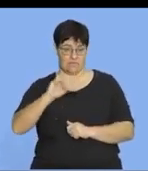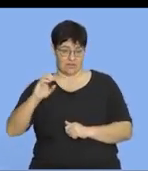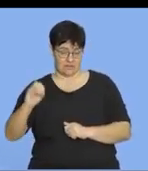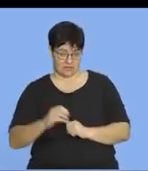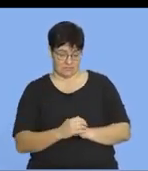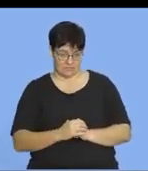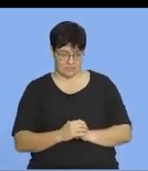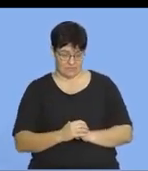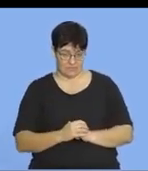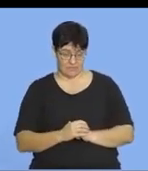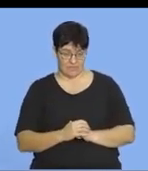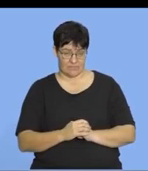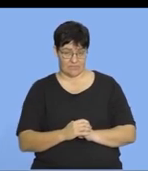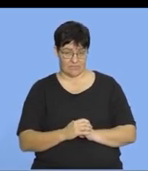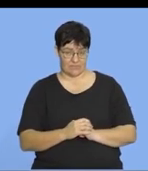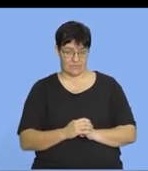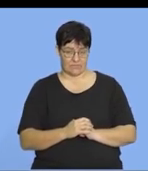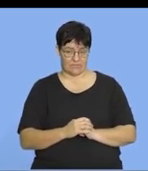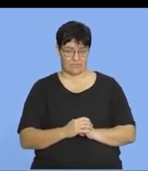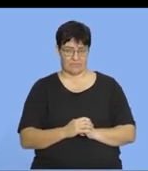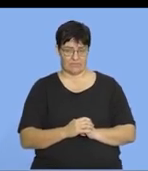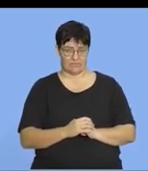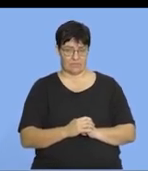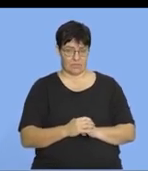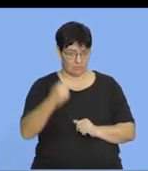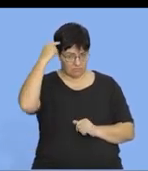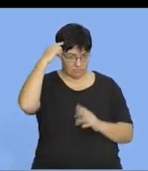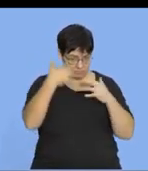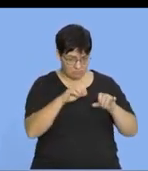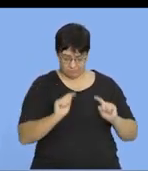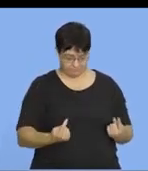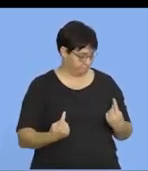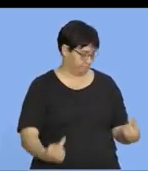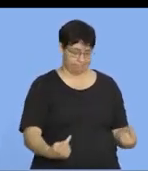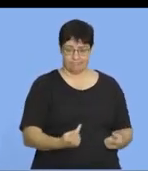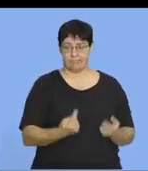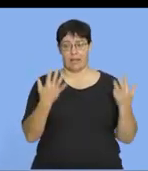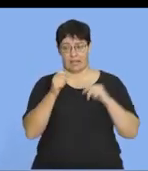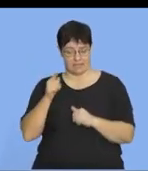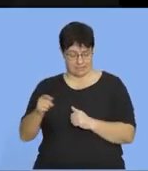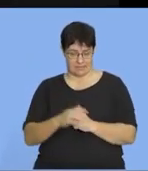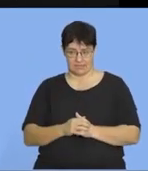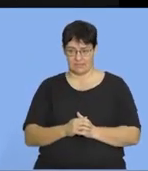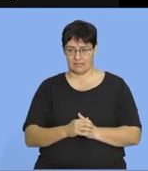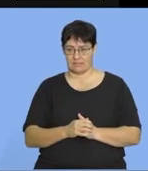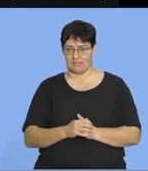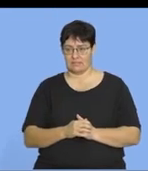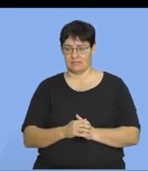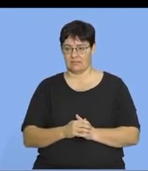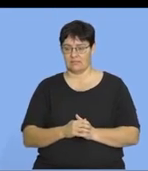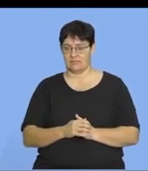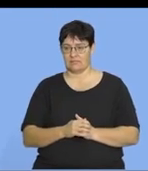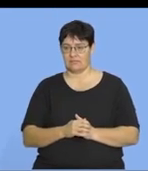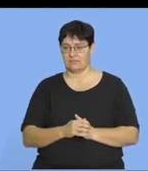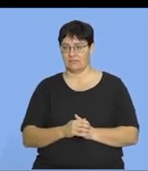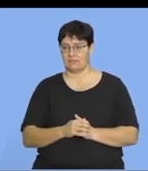by 7,500. I cannot do this in my head, so we get our